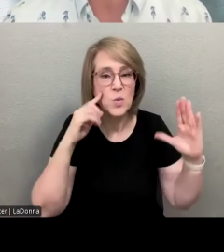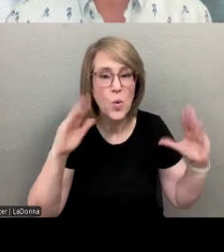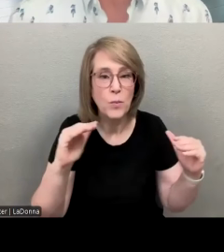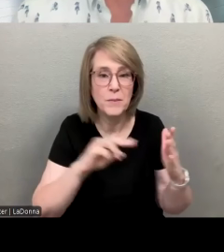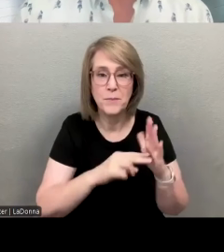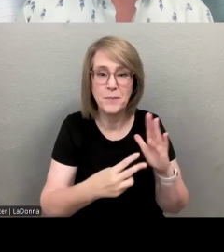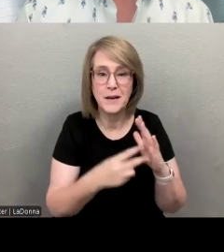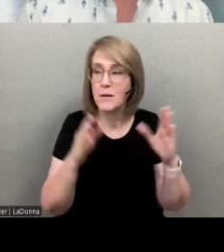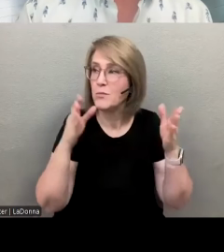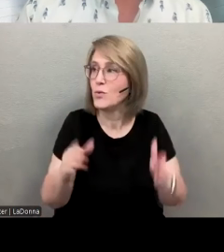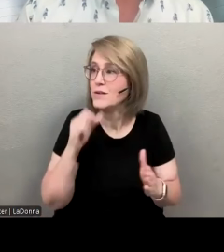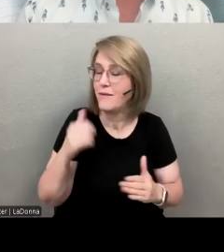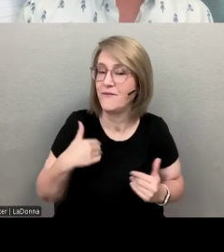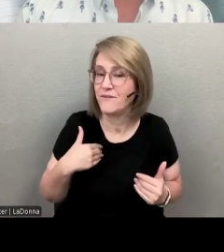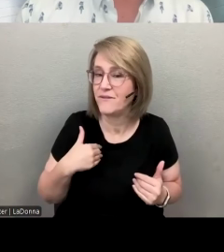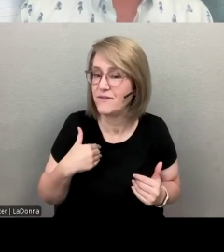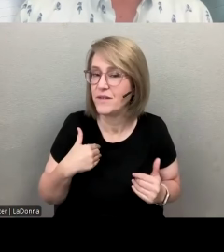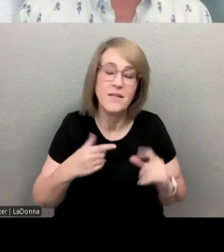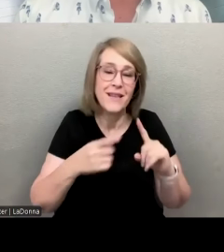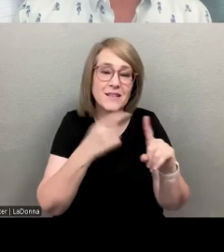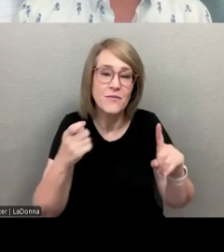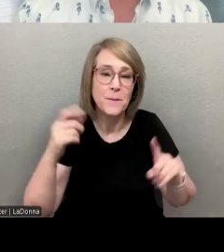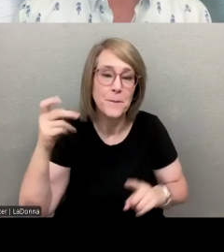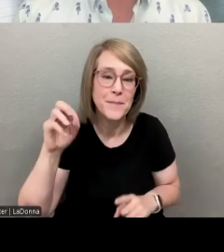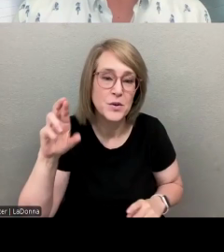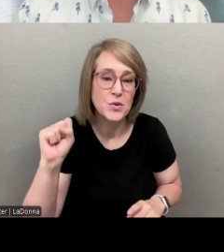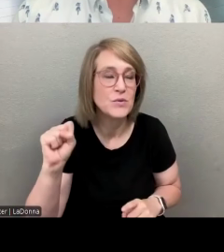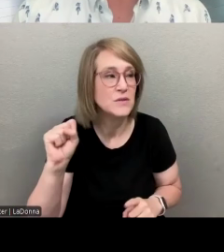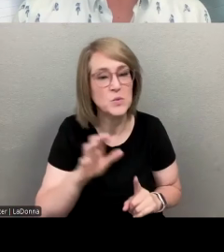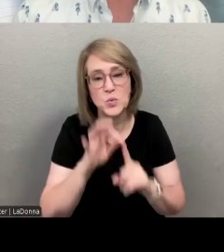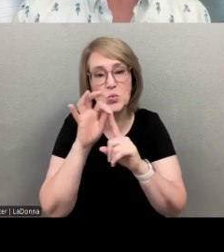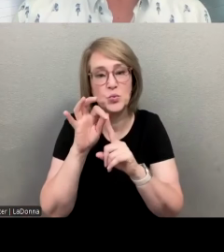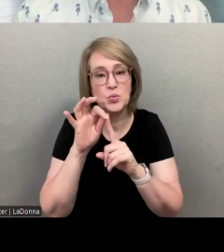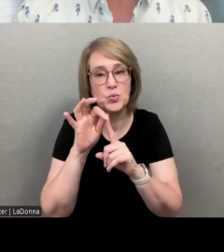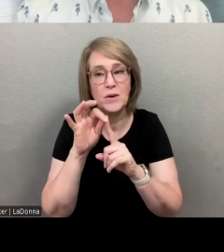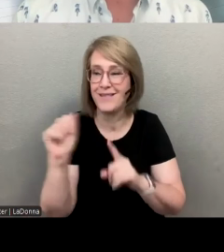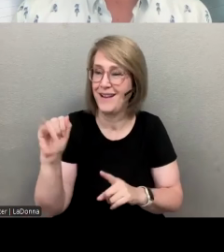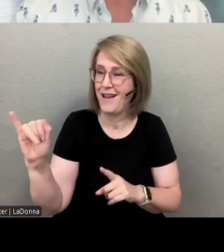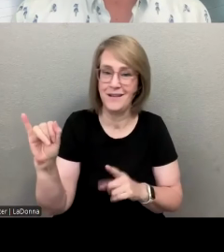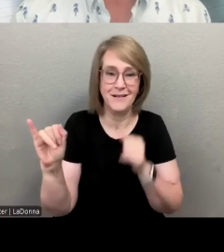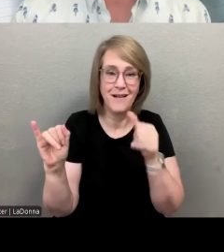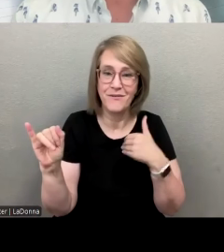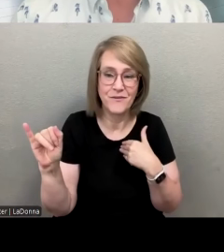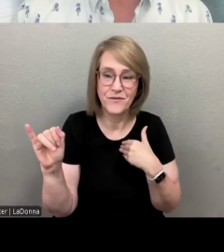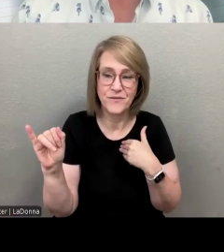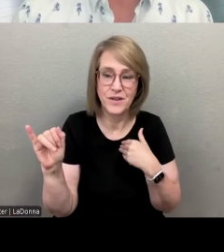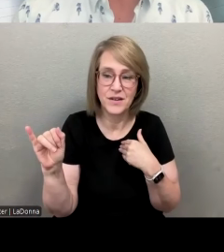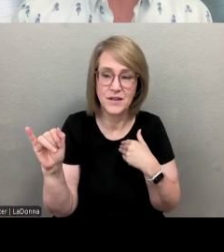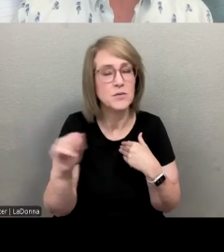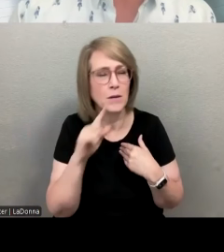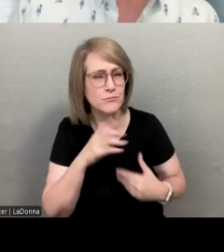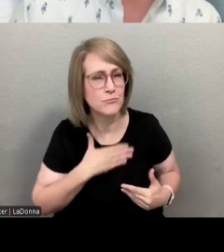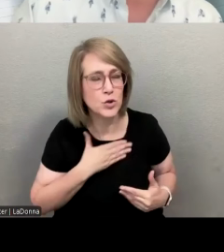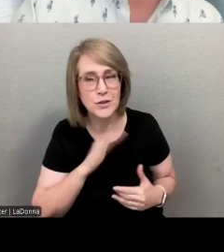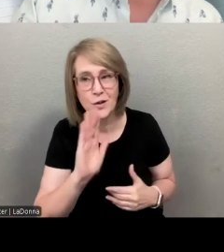doesn't feel it otherwise. That comes from peers, and that's a very unique aspect that AI can't touch. But I really appreciate the